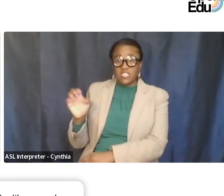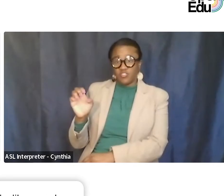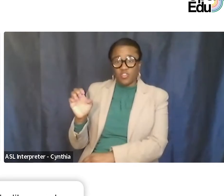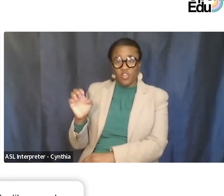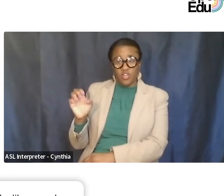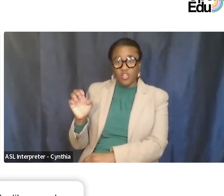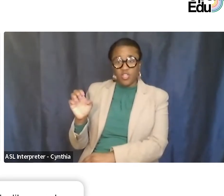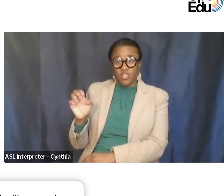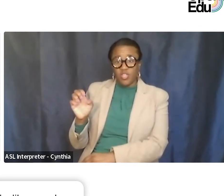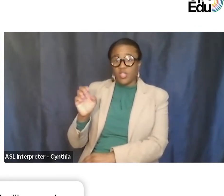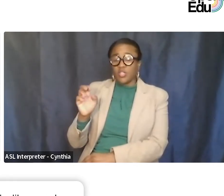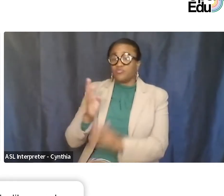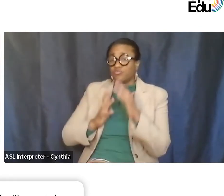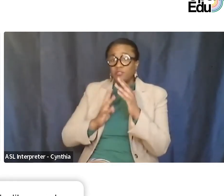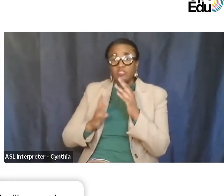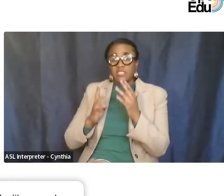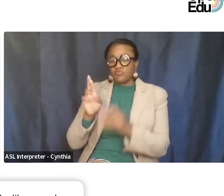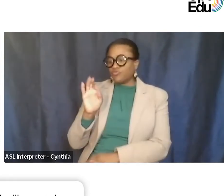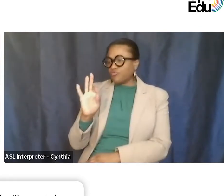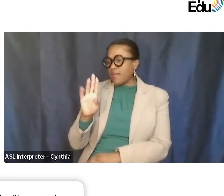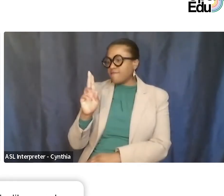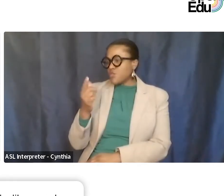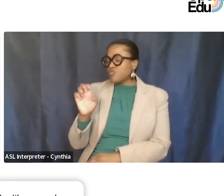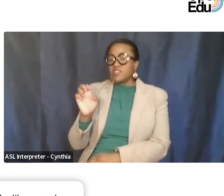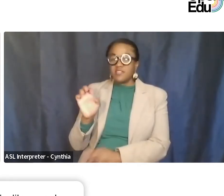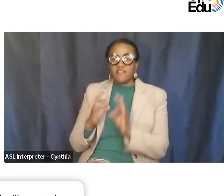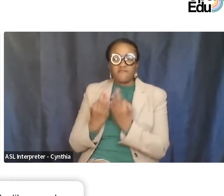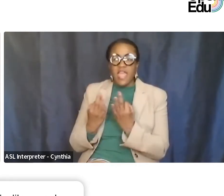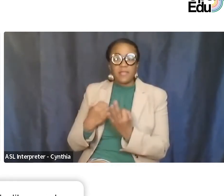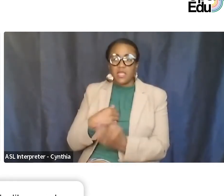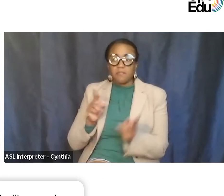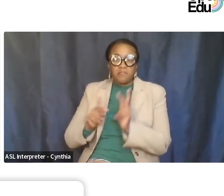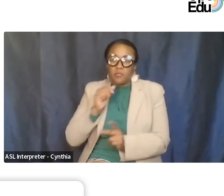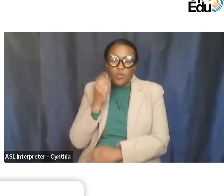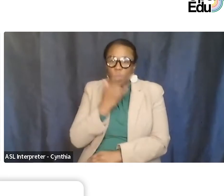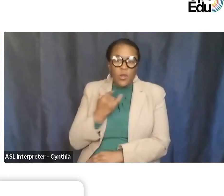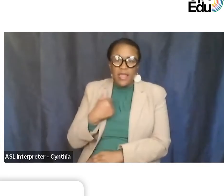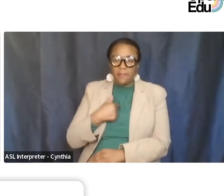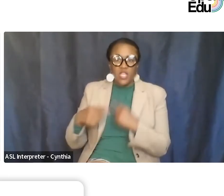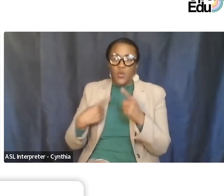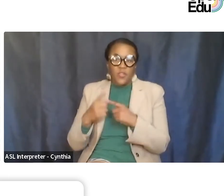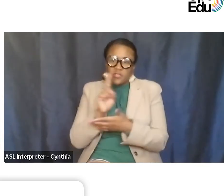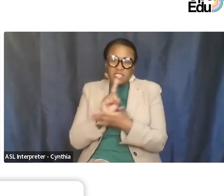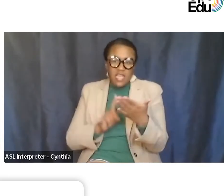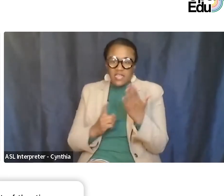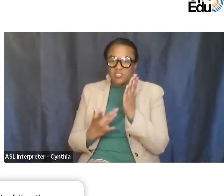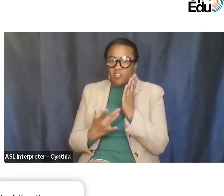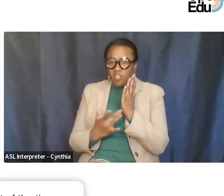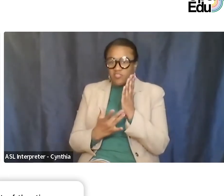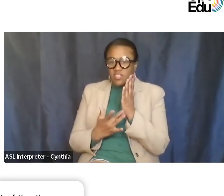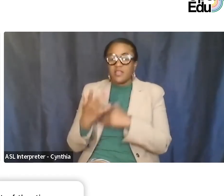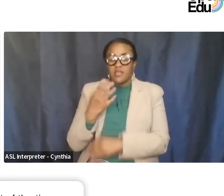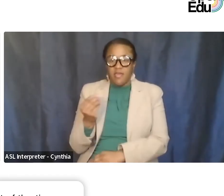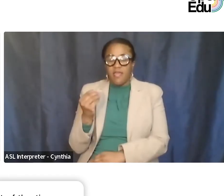like refugee family, like people don't like look like me when they're designing technology. And